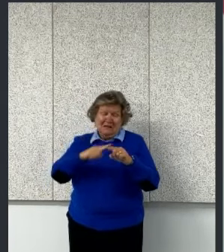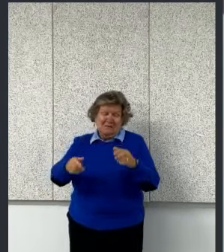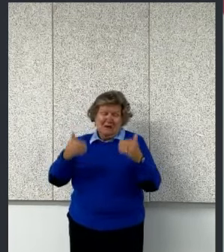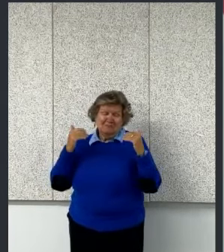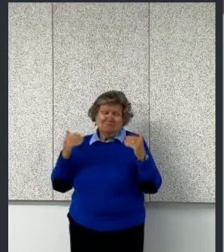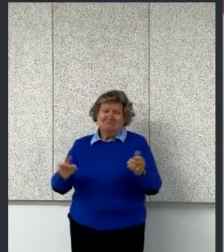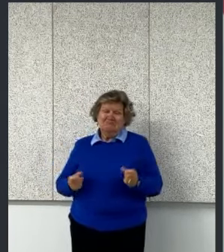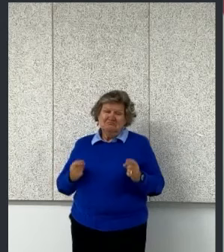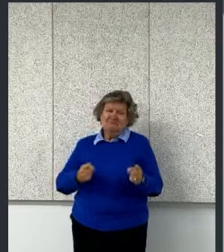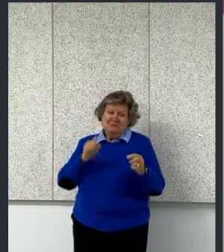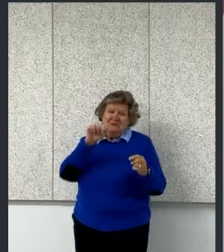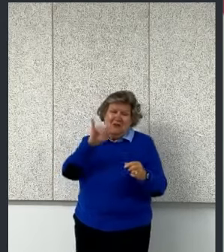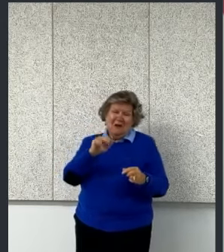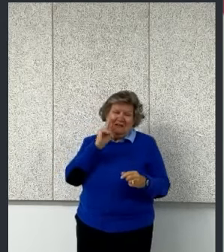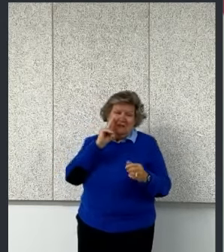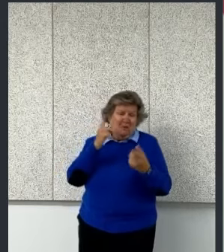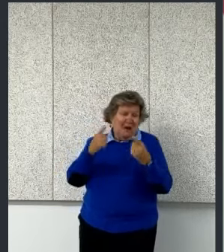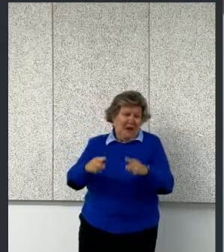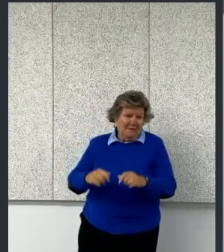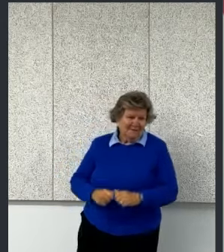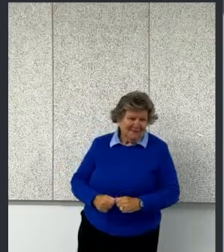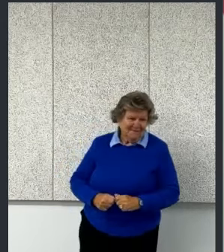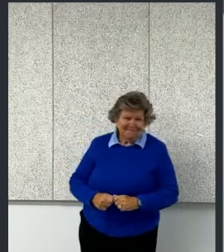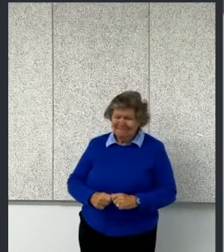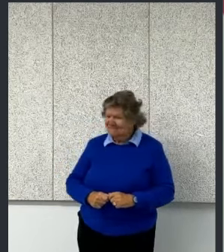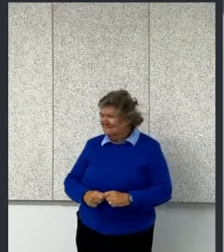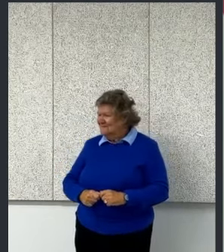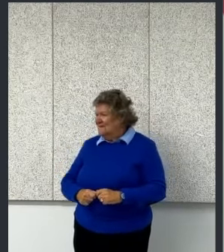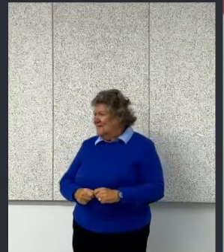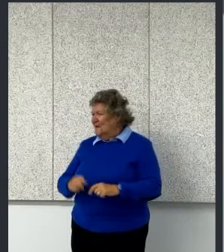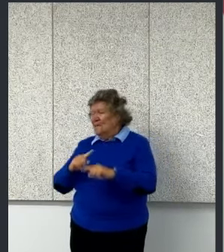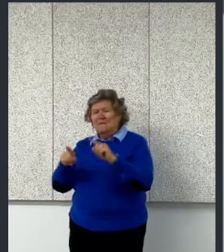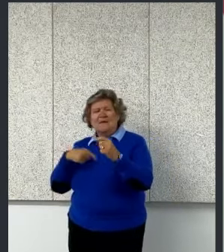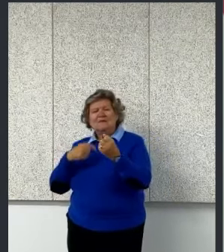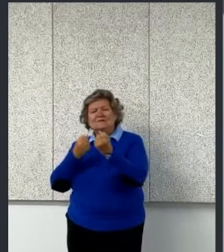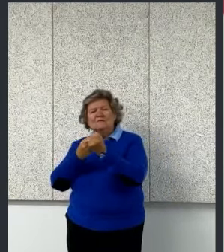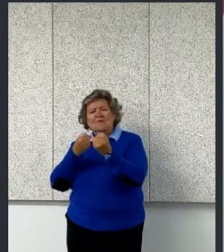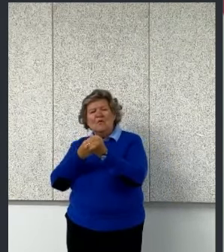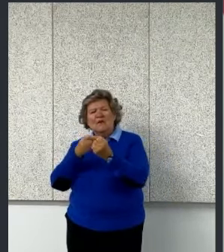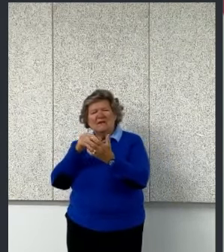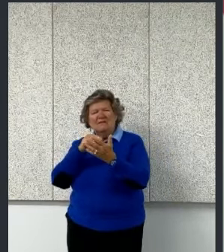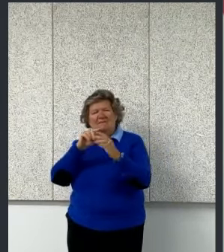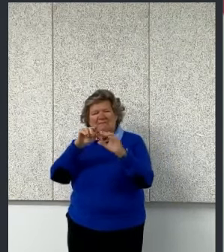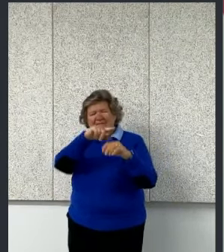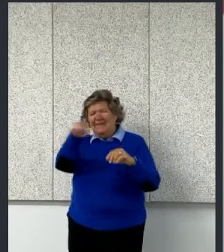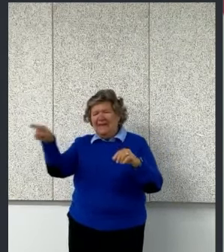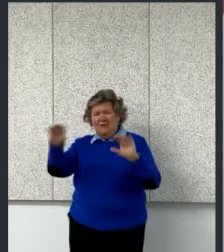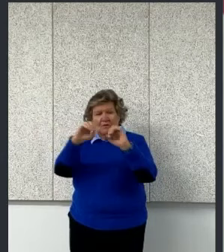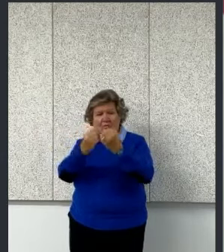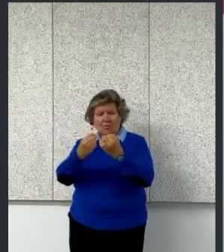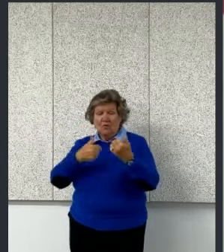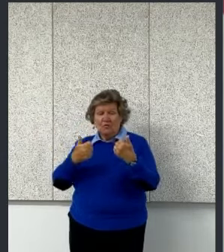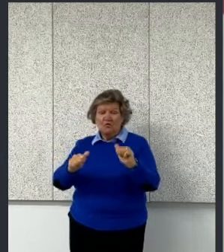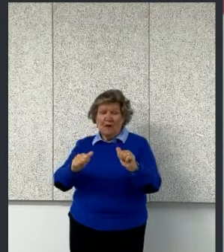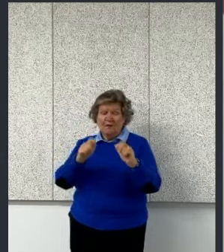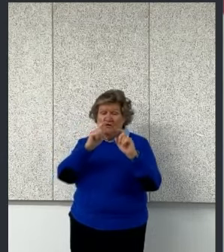So supporting the organizations that have been doing good work all this time to give them what they need to be able to take that